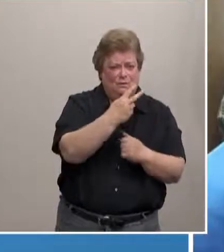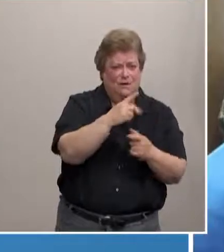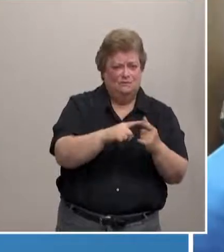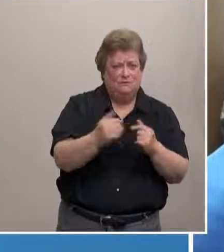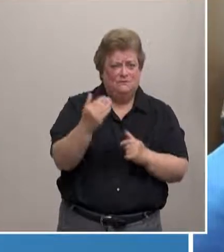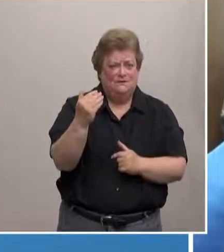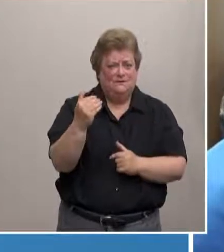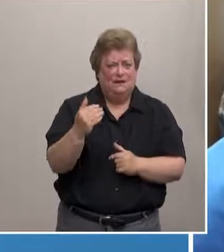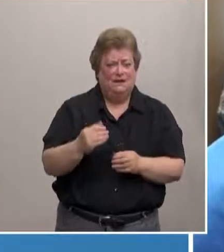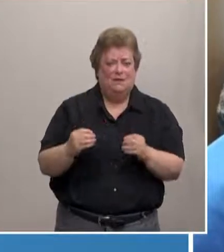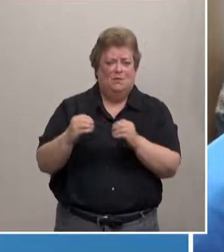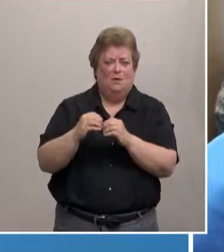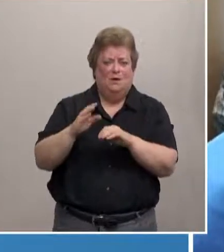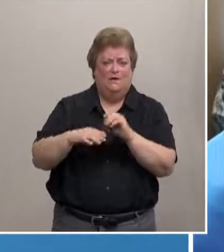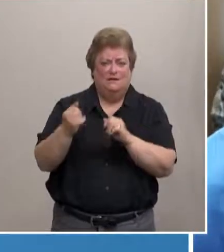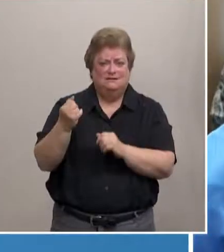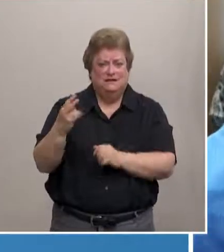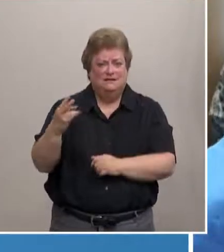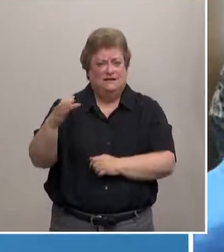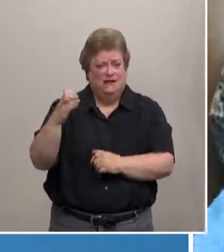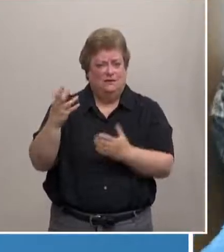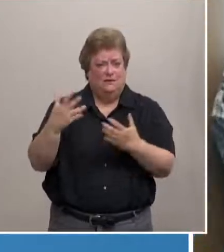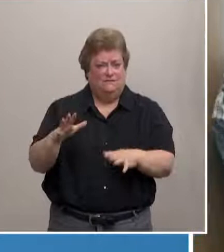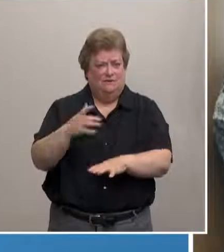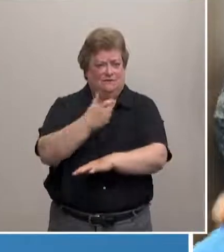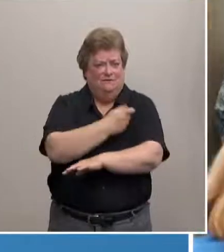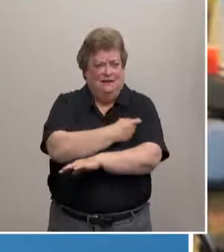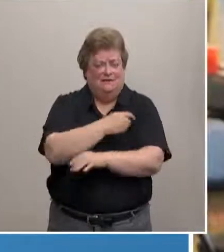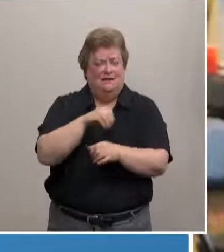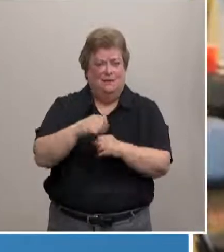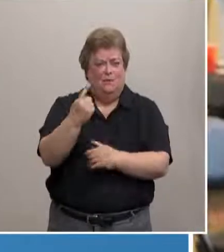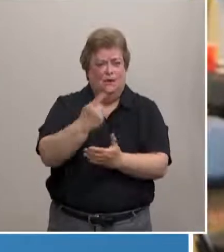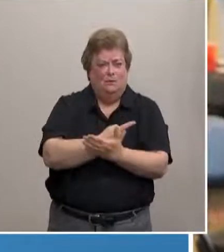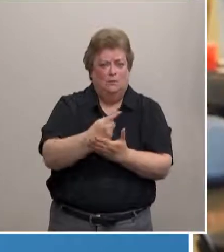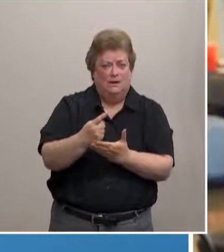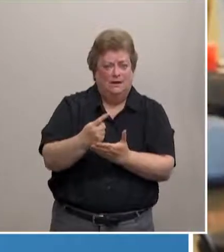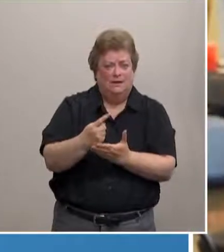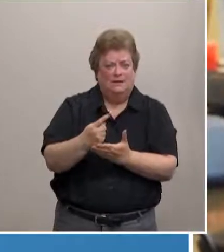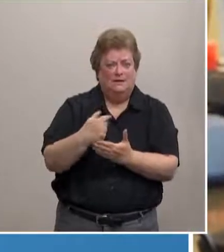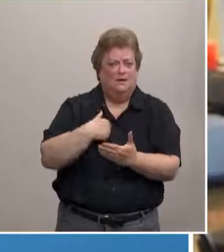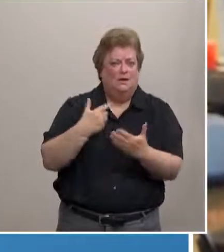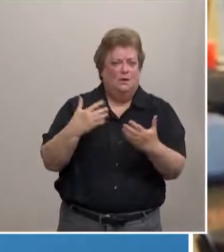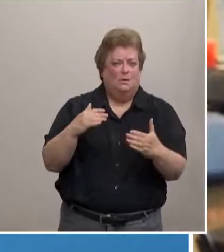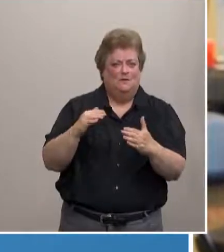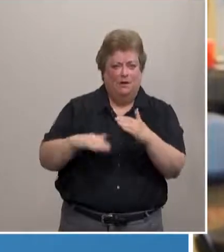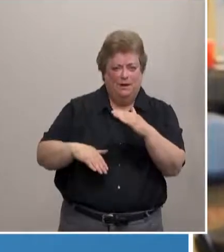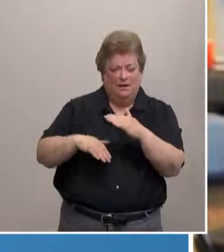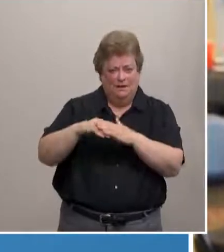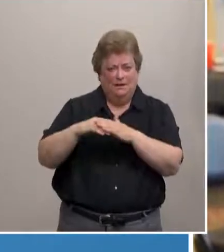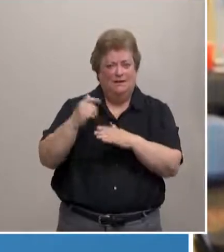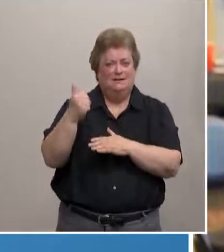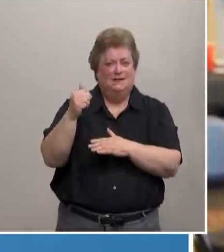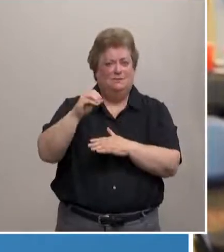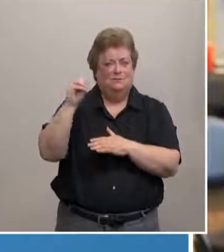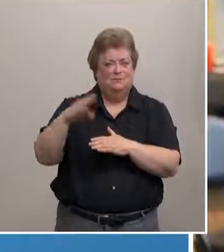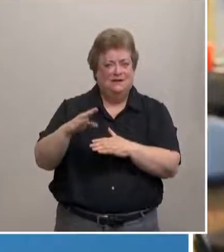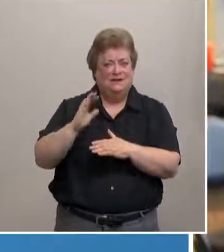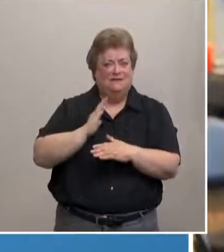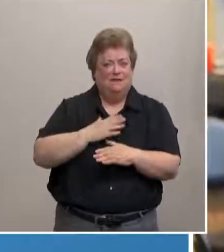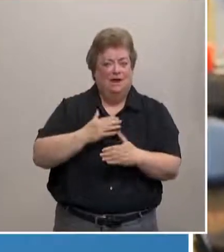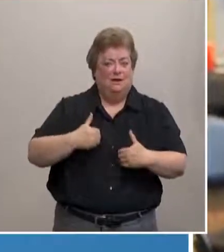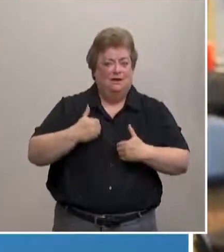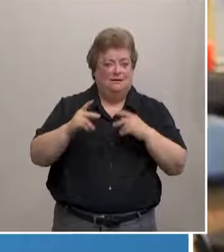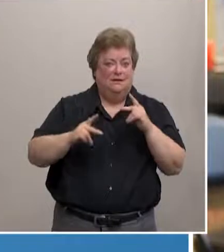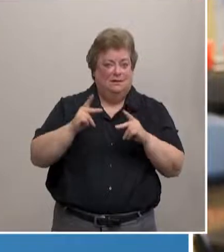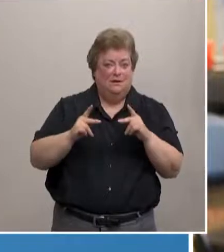more than 1,700 have been vaccinated in less than a week. We've already reached 10% of these young people in